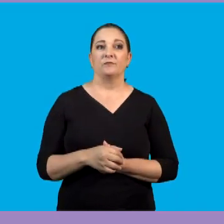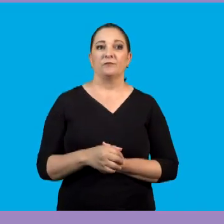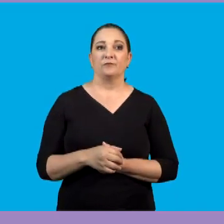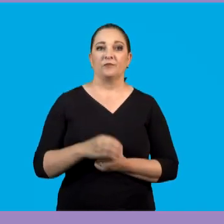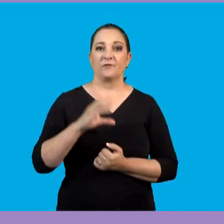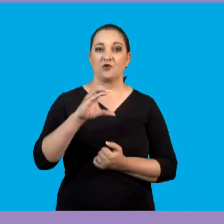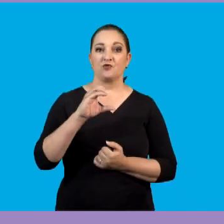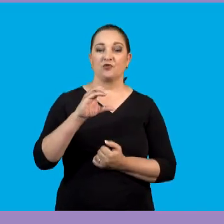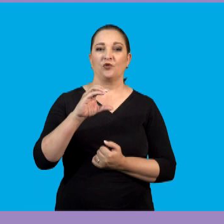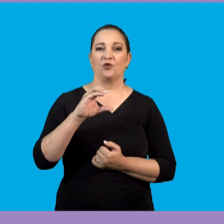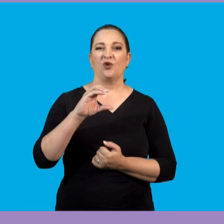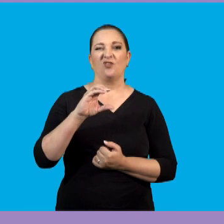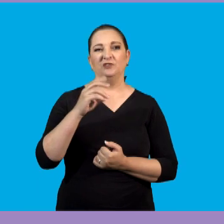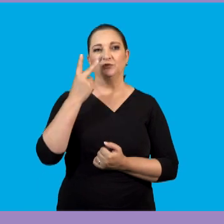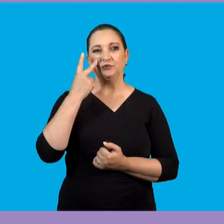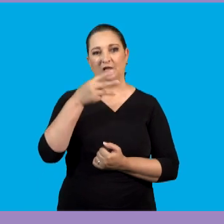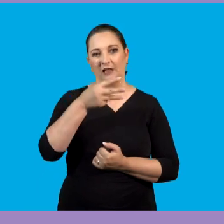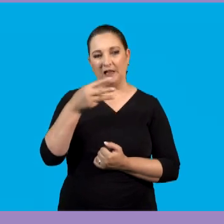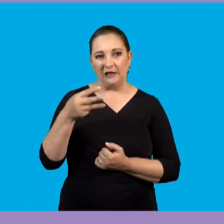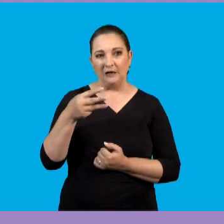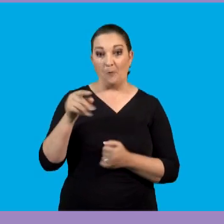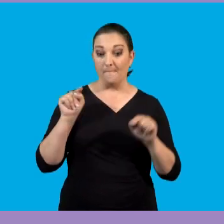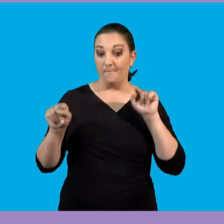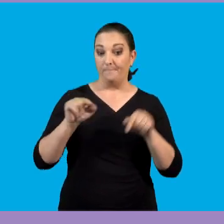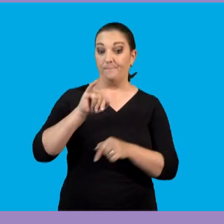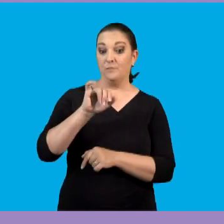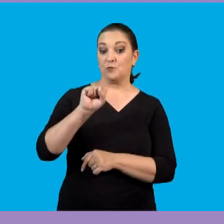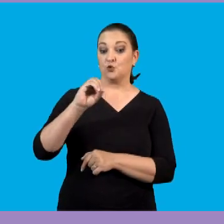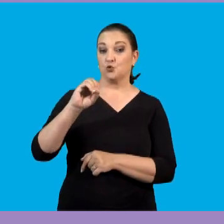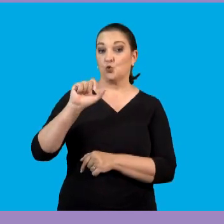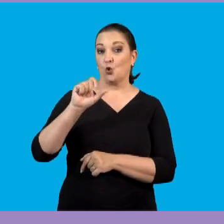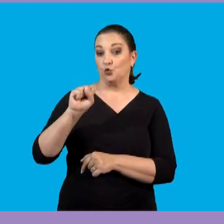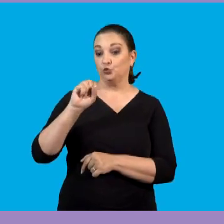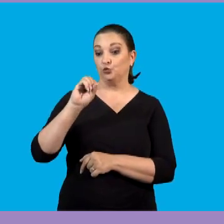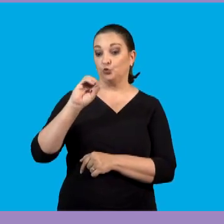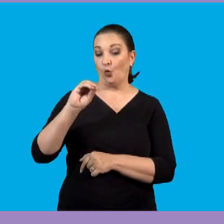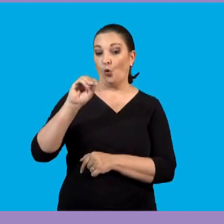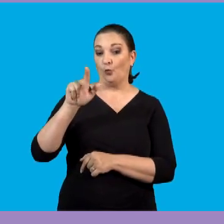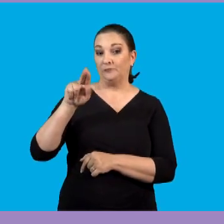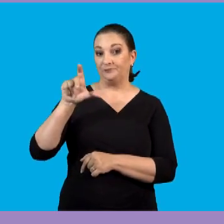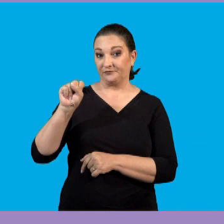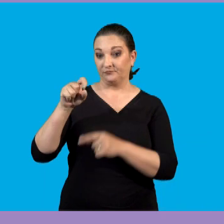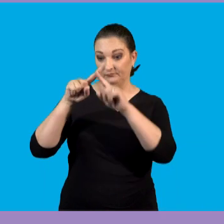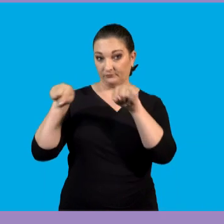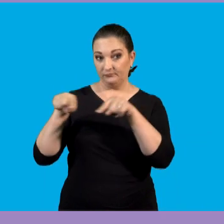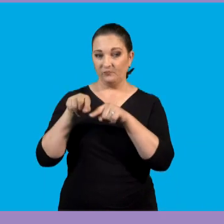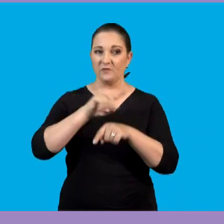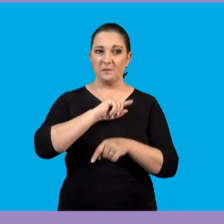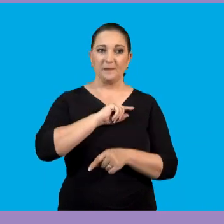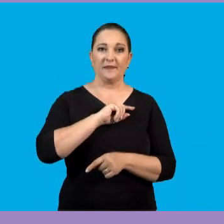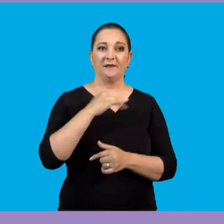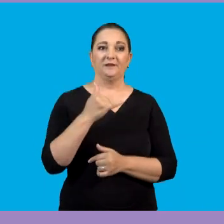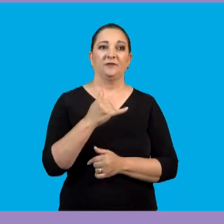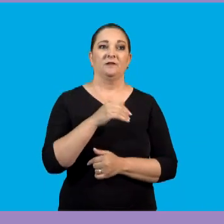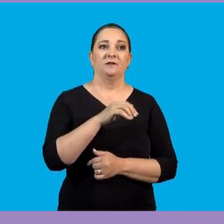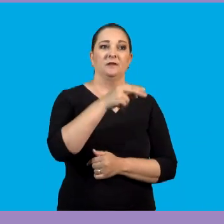or not. Now, both of these triangles are isosceles triangles. So we have MH equals to ML, so